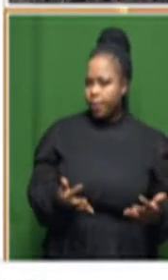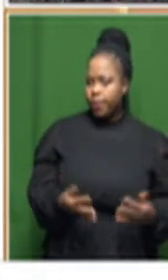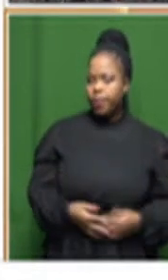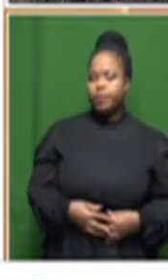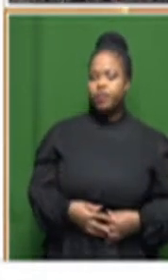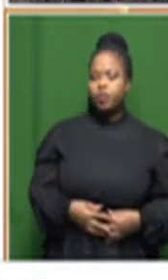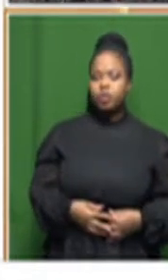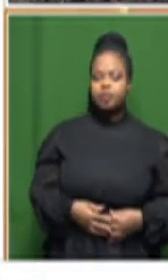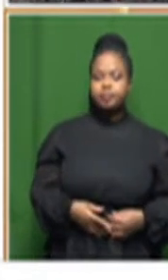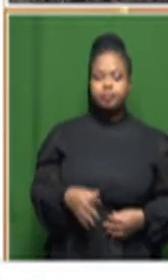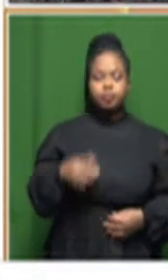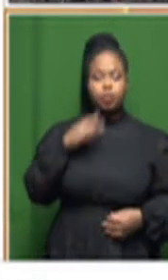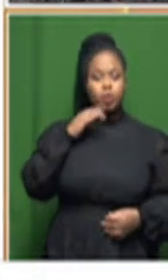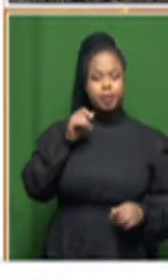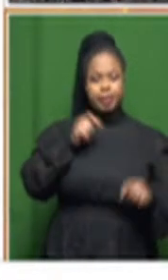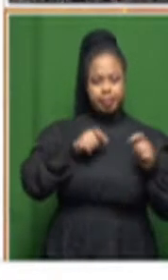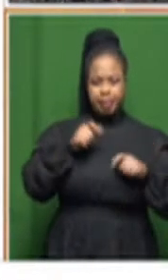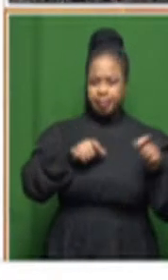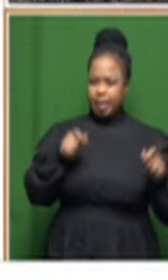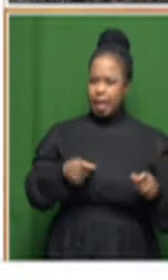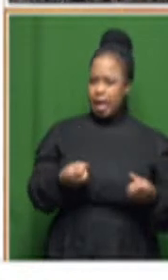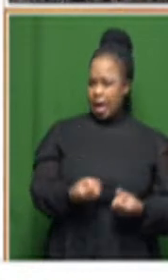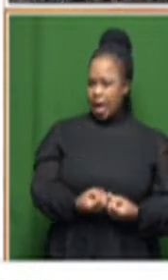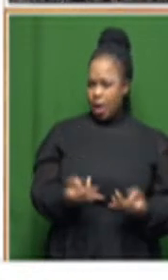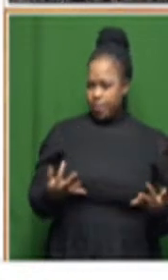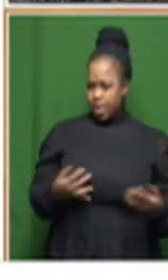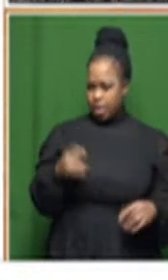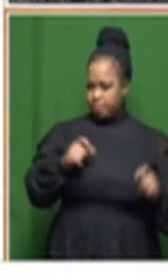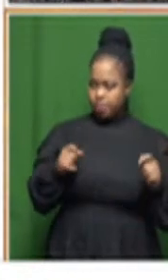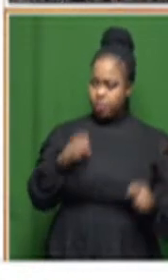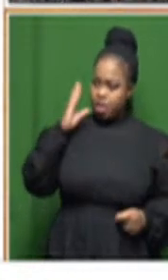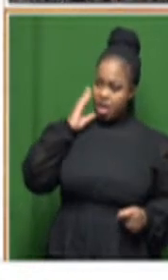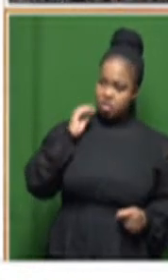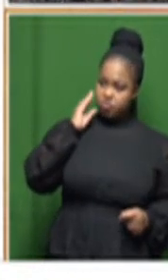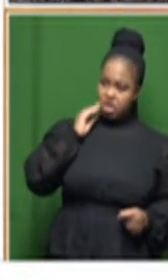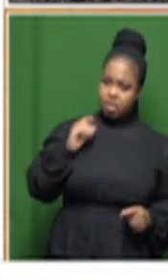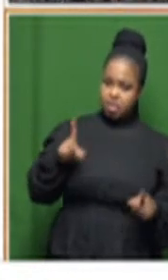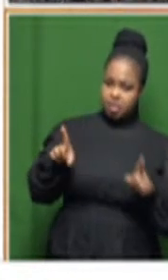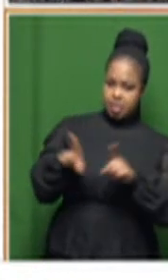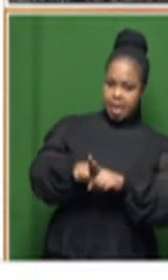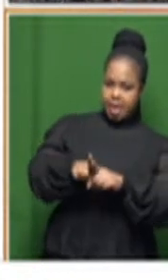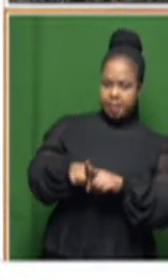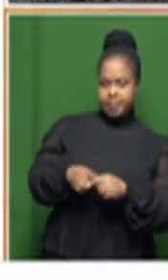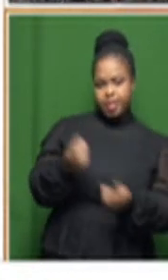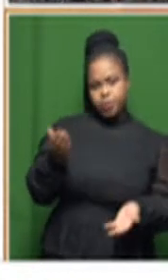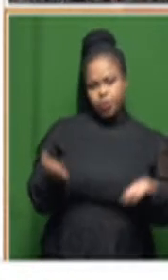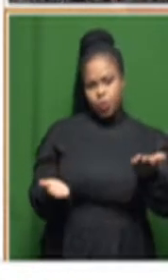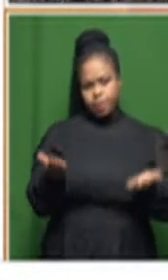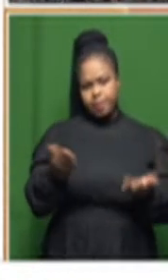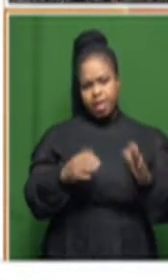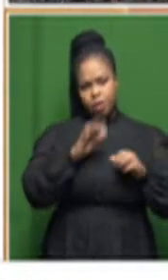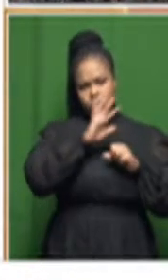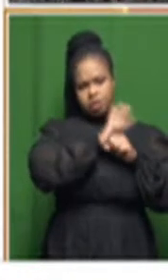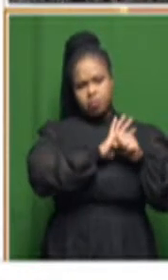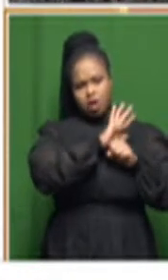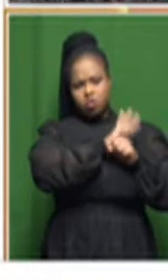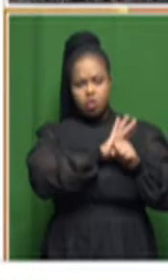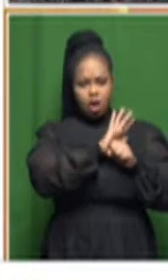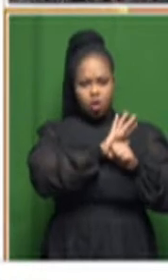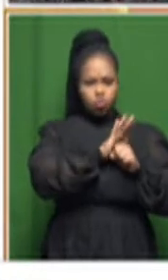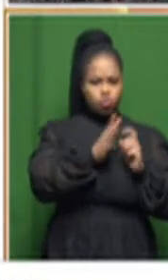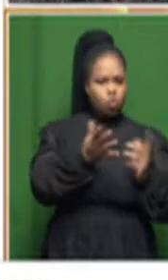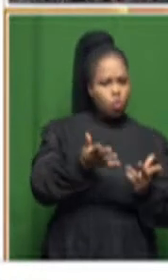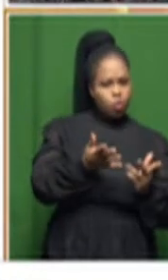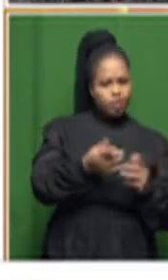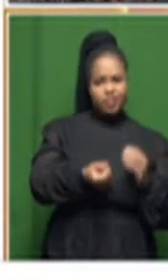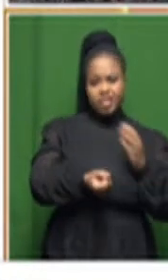the vaccinated population and compare it with the background rates or the expected rates of these conditions